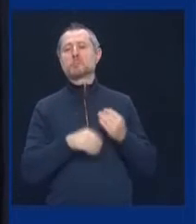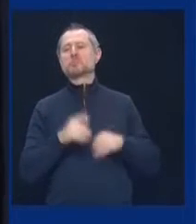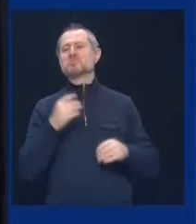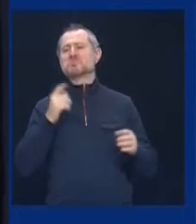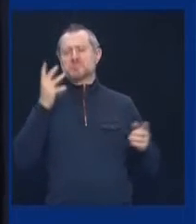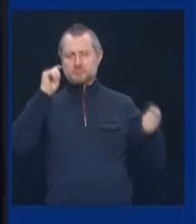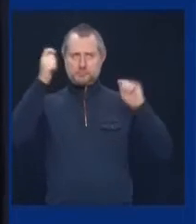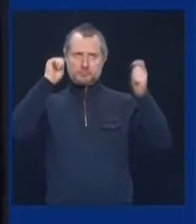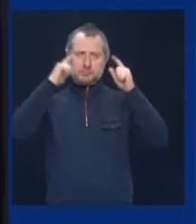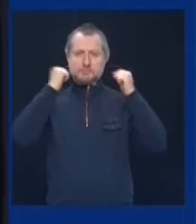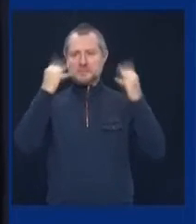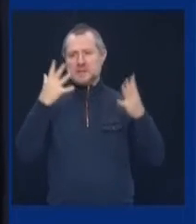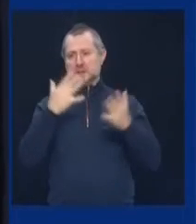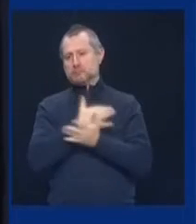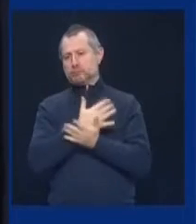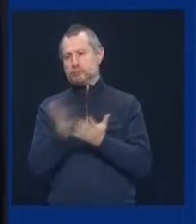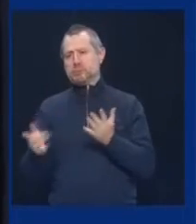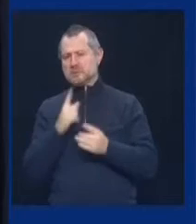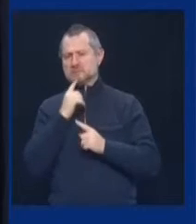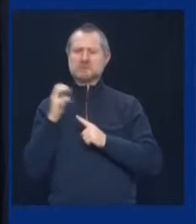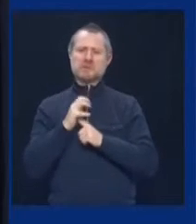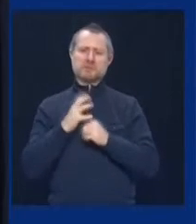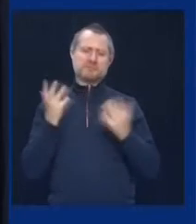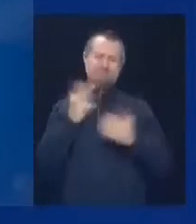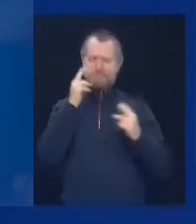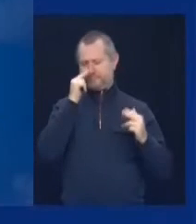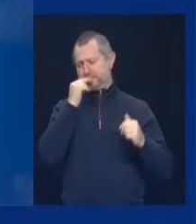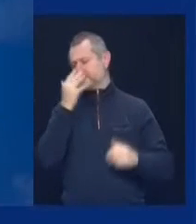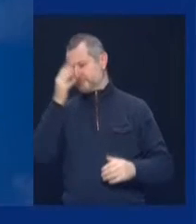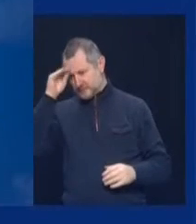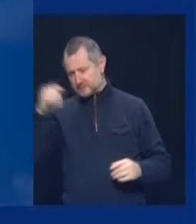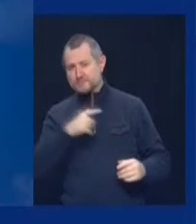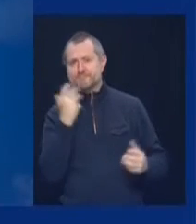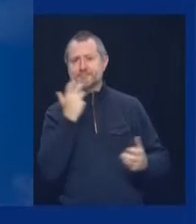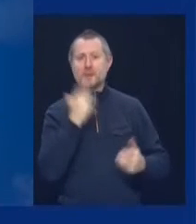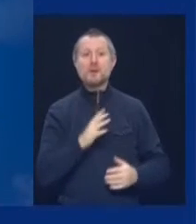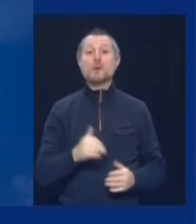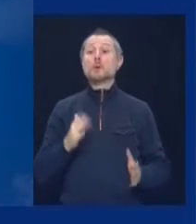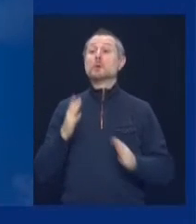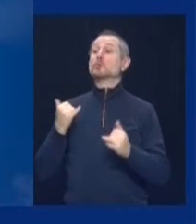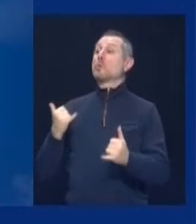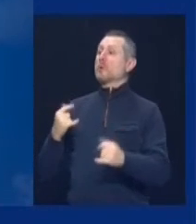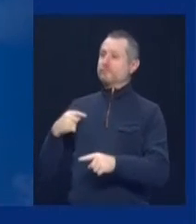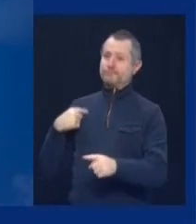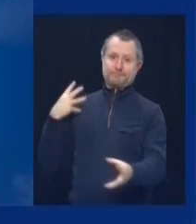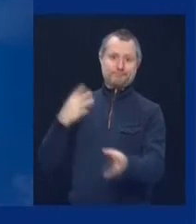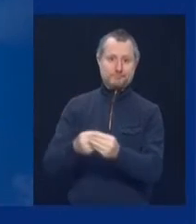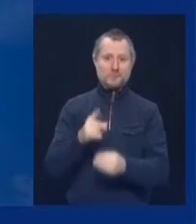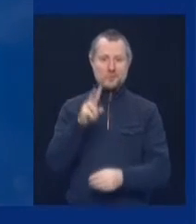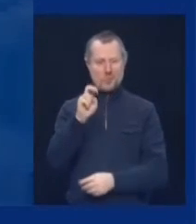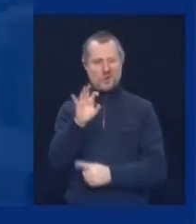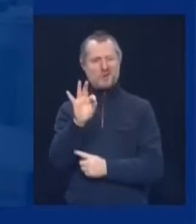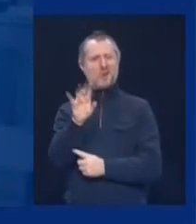and the best sense of humor in the place. Where we are, today's day 291.